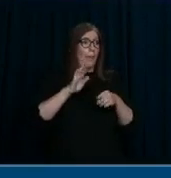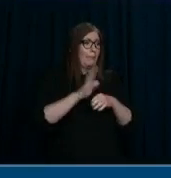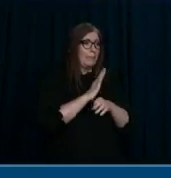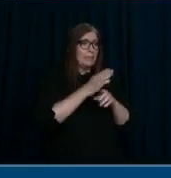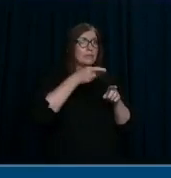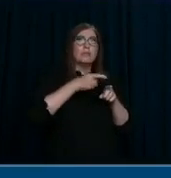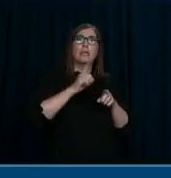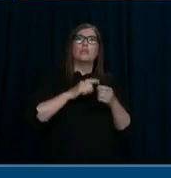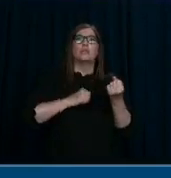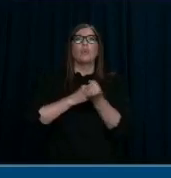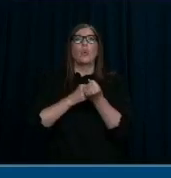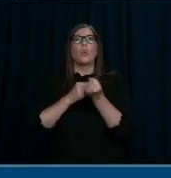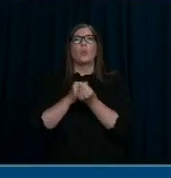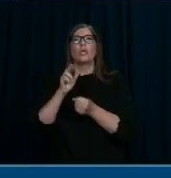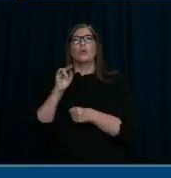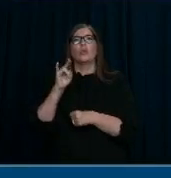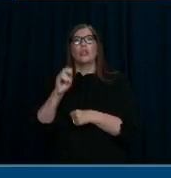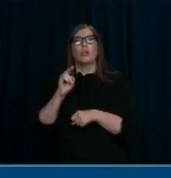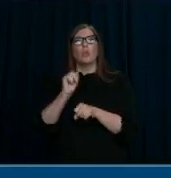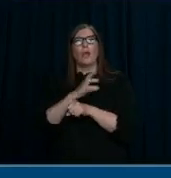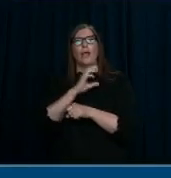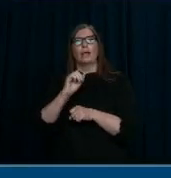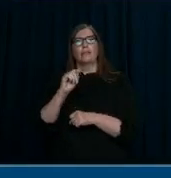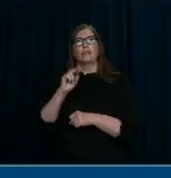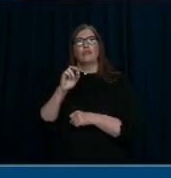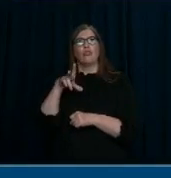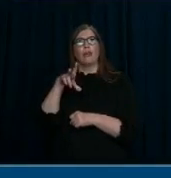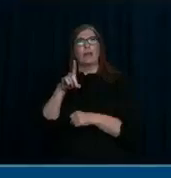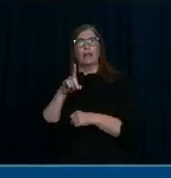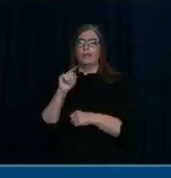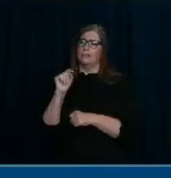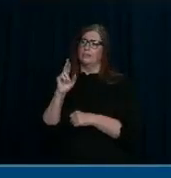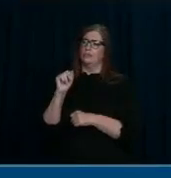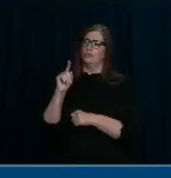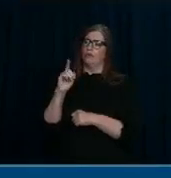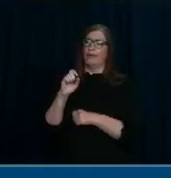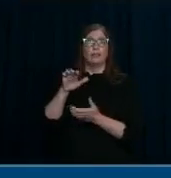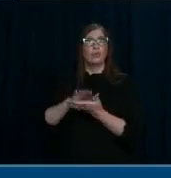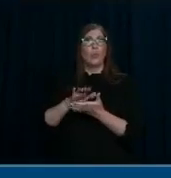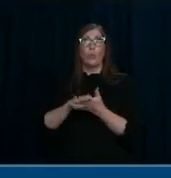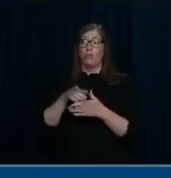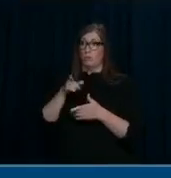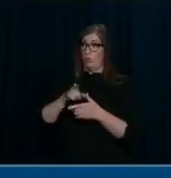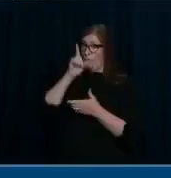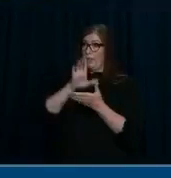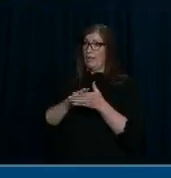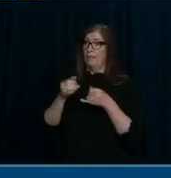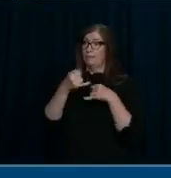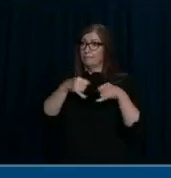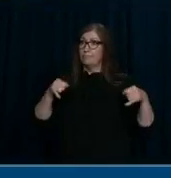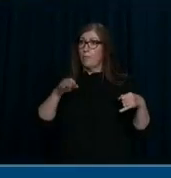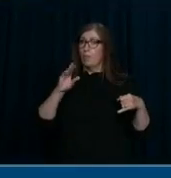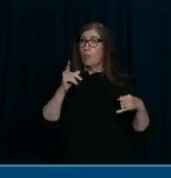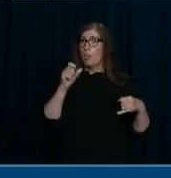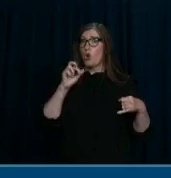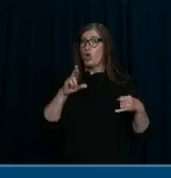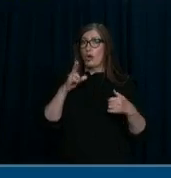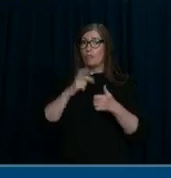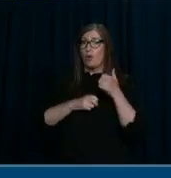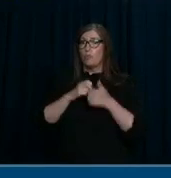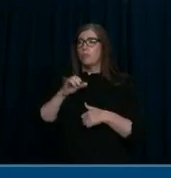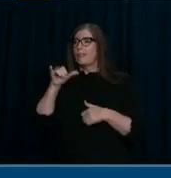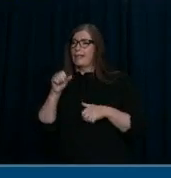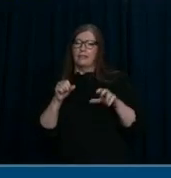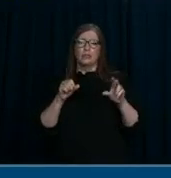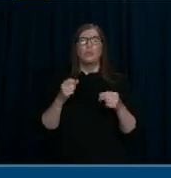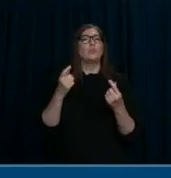and our trade schools. Mr. Cromer, to the next topic. Do you believe there's a border crisis? And yes or no, what do you think we can